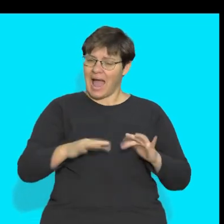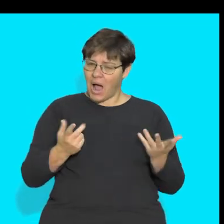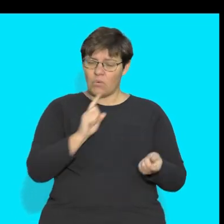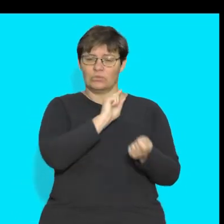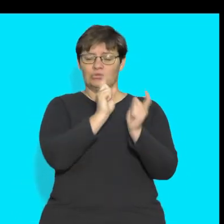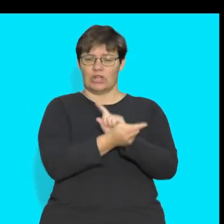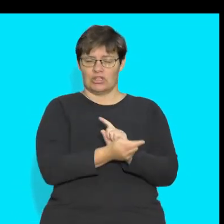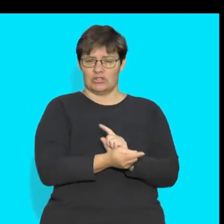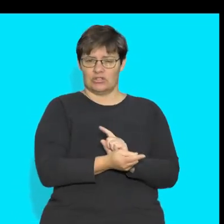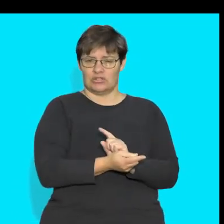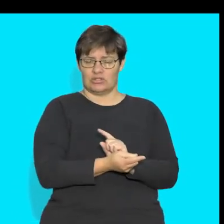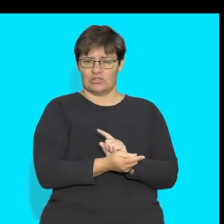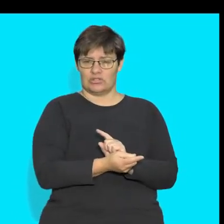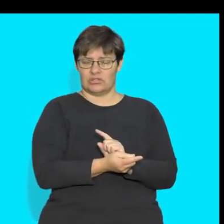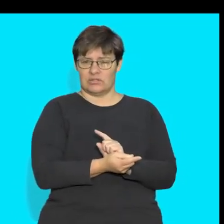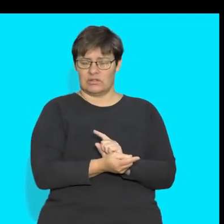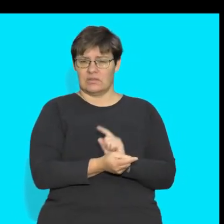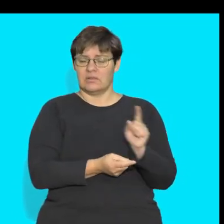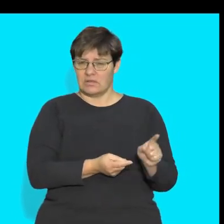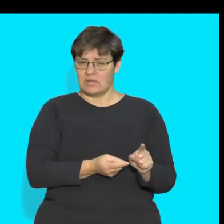Then they say, how will this change